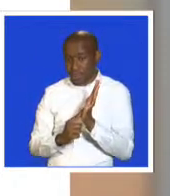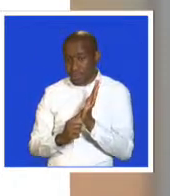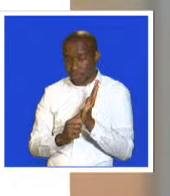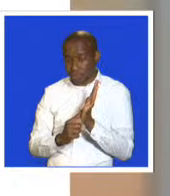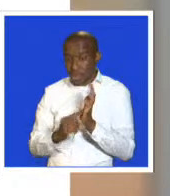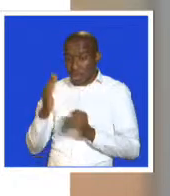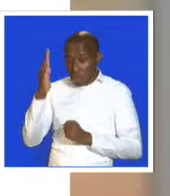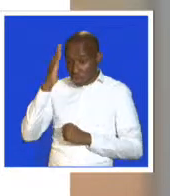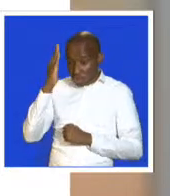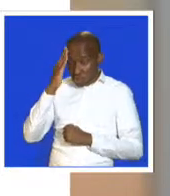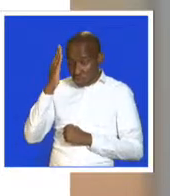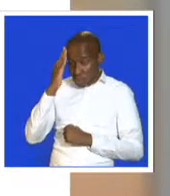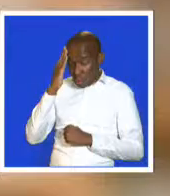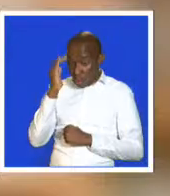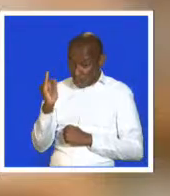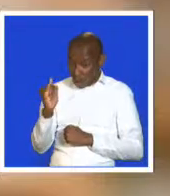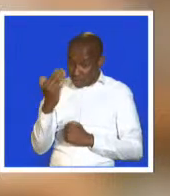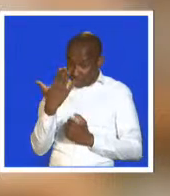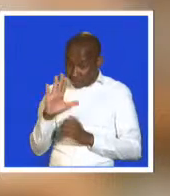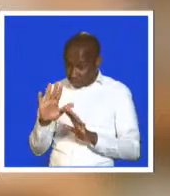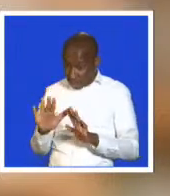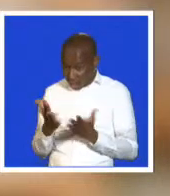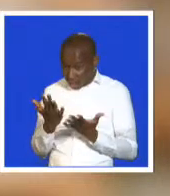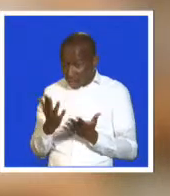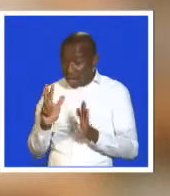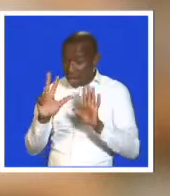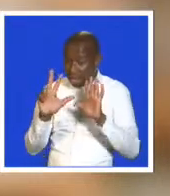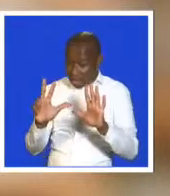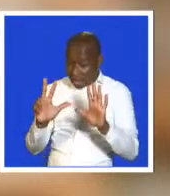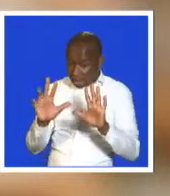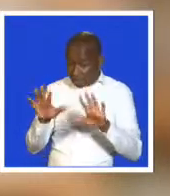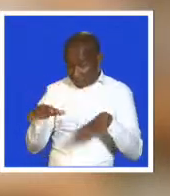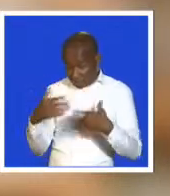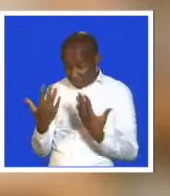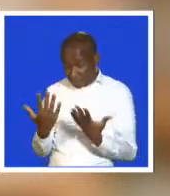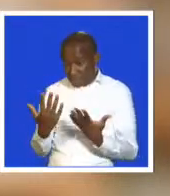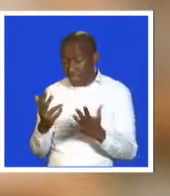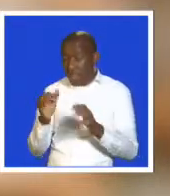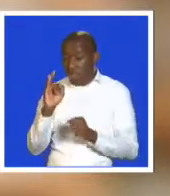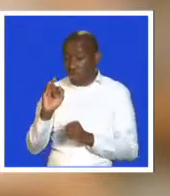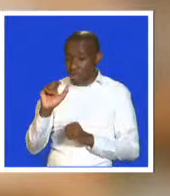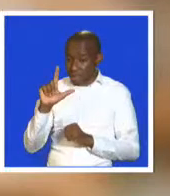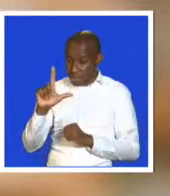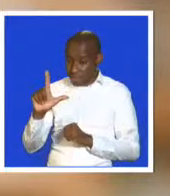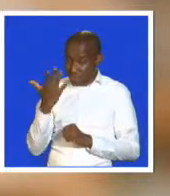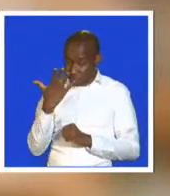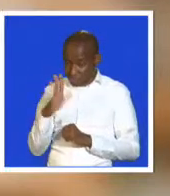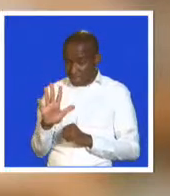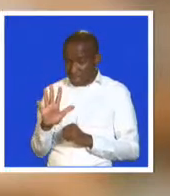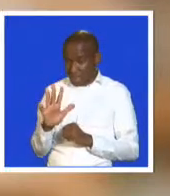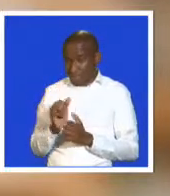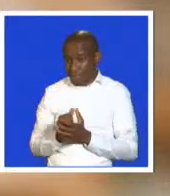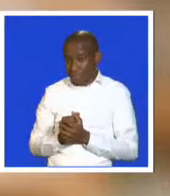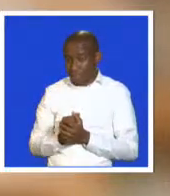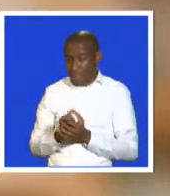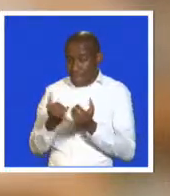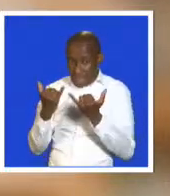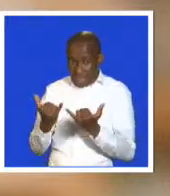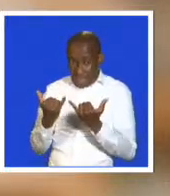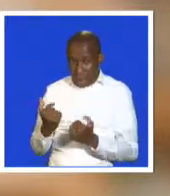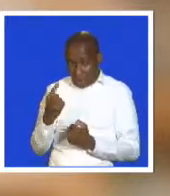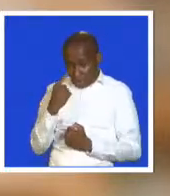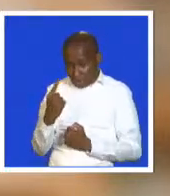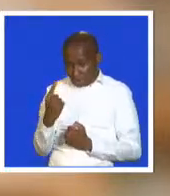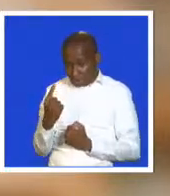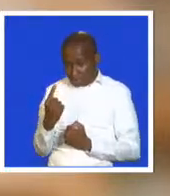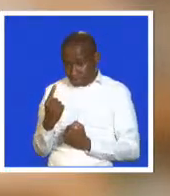Already we know how to generate 1, 8, and 27 from our previous example. So let us look at this one